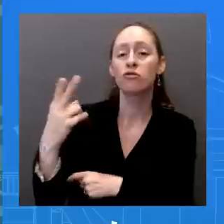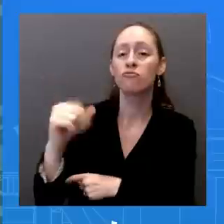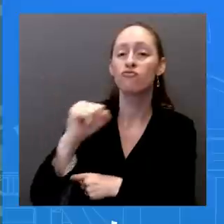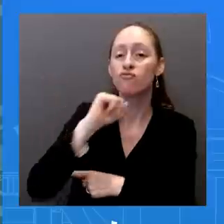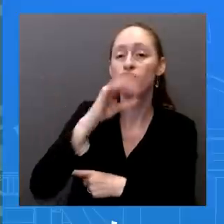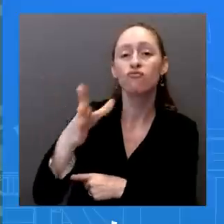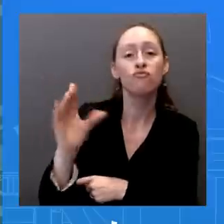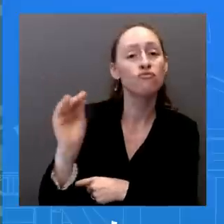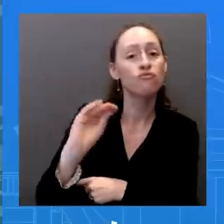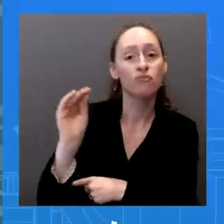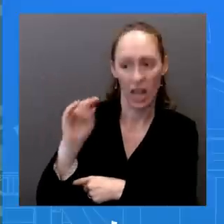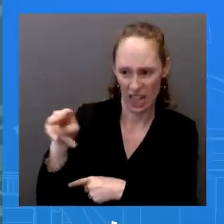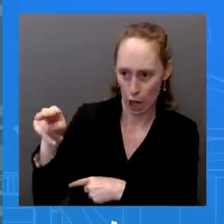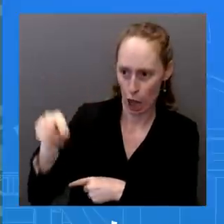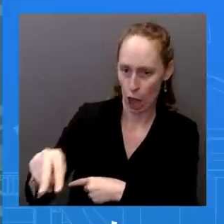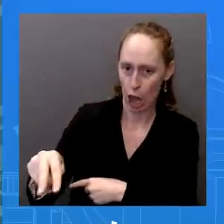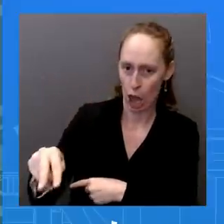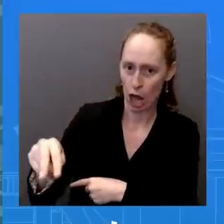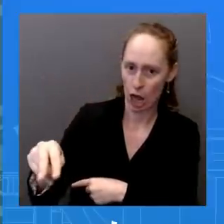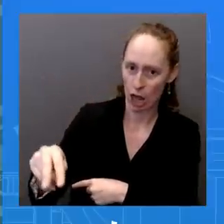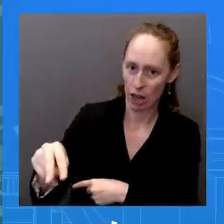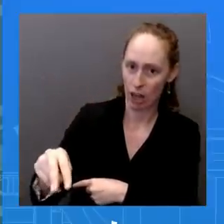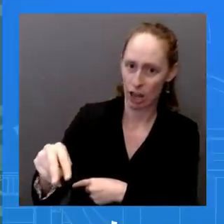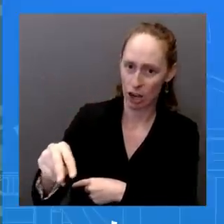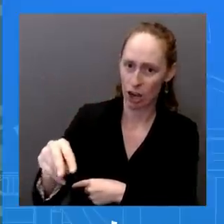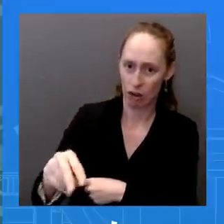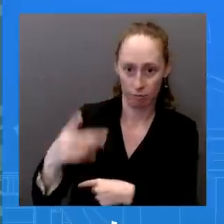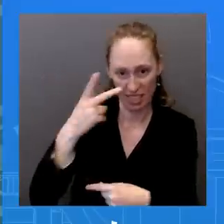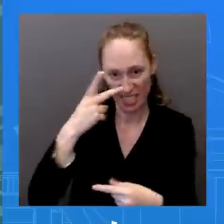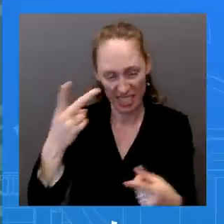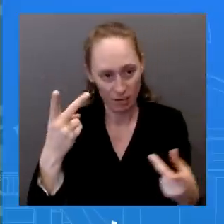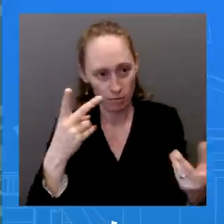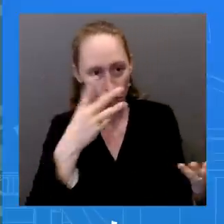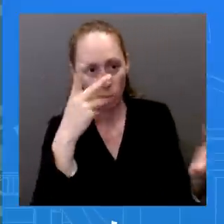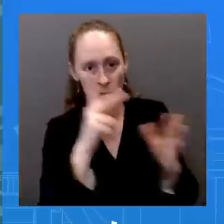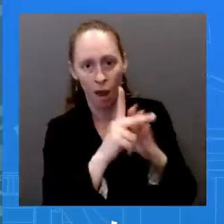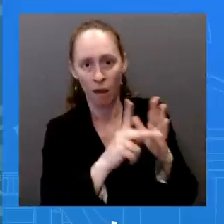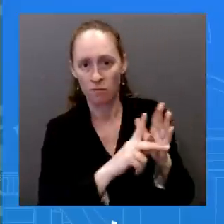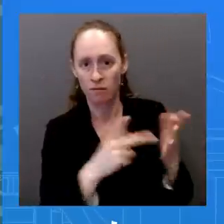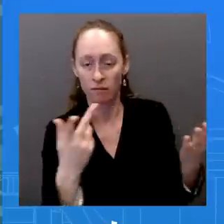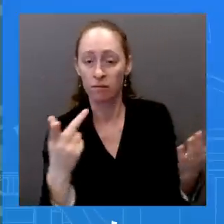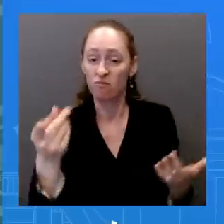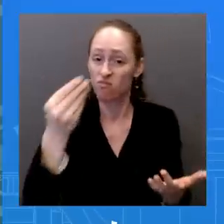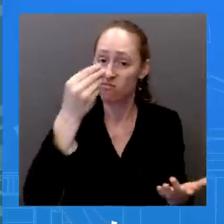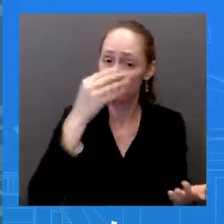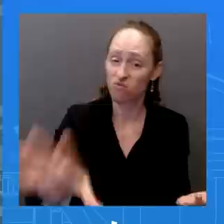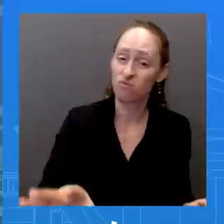did. This is, a political stunt that they are taking